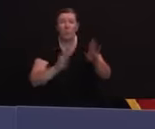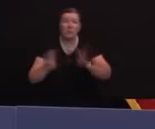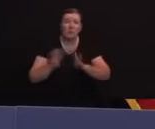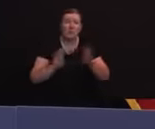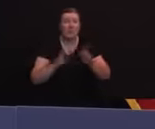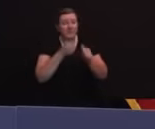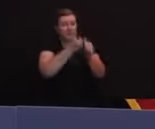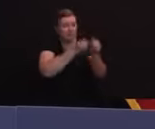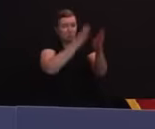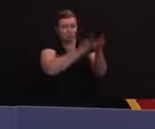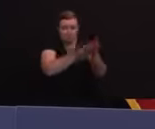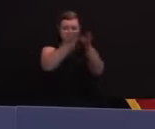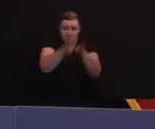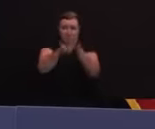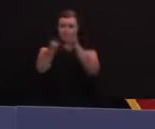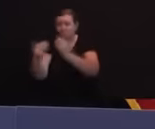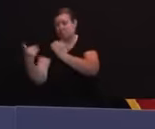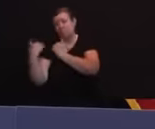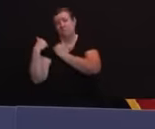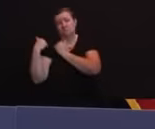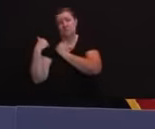behaviors, can manage that.